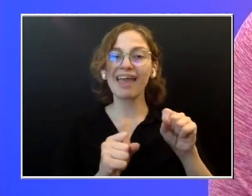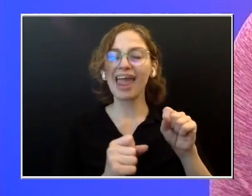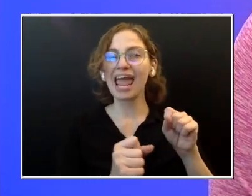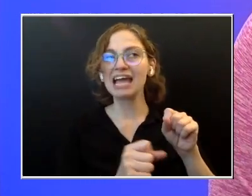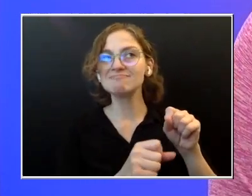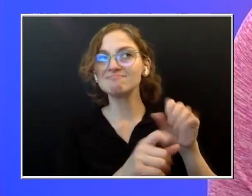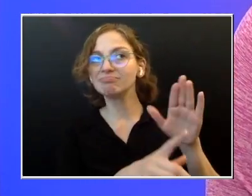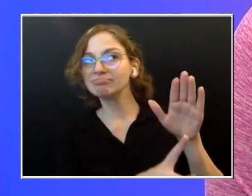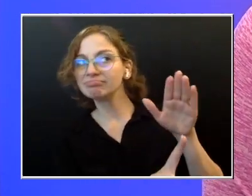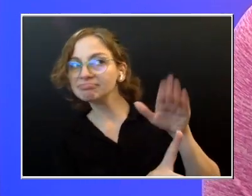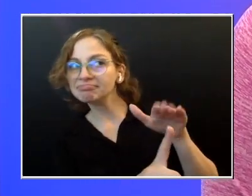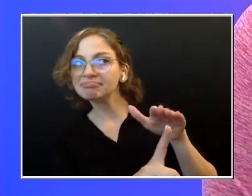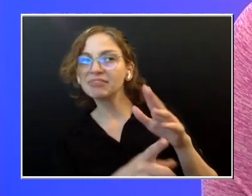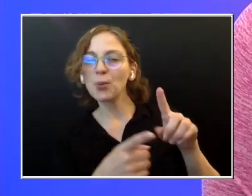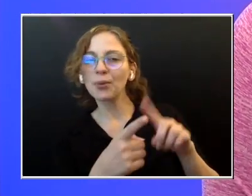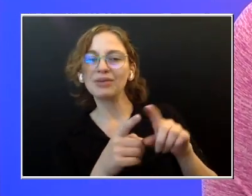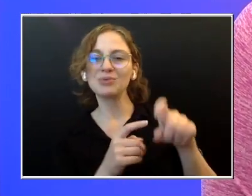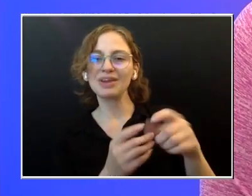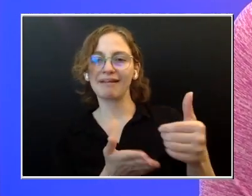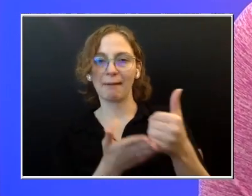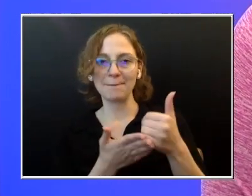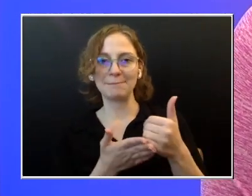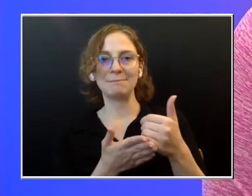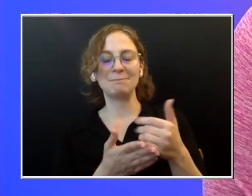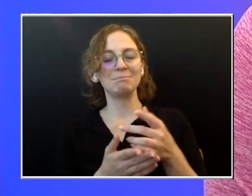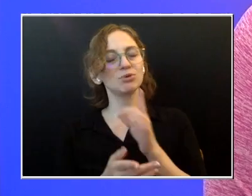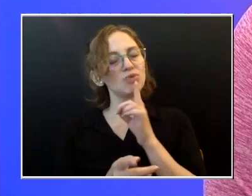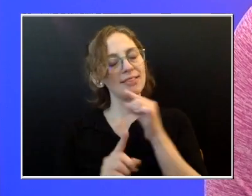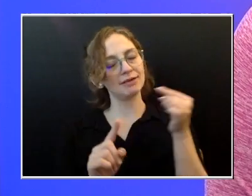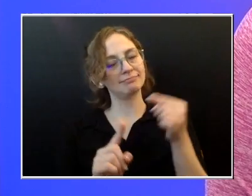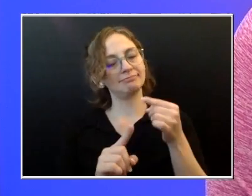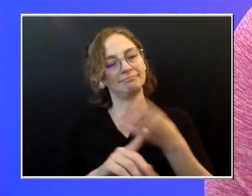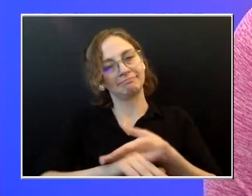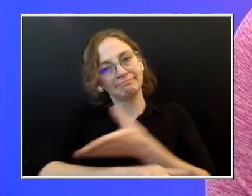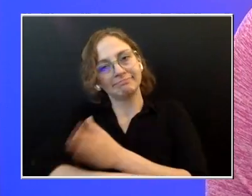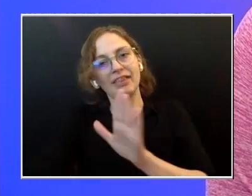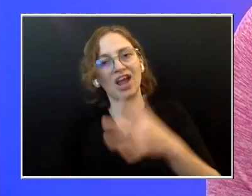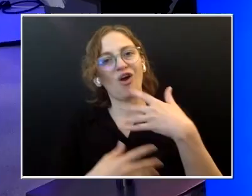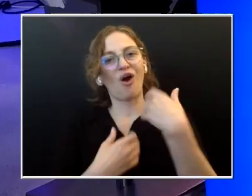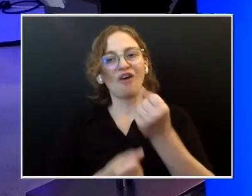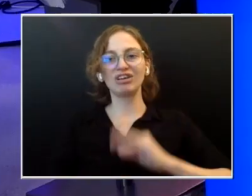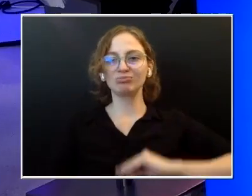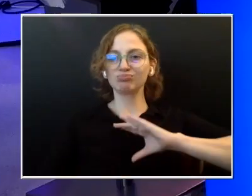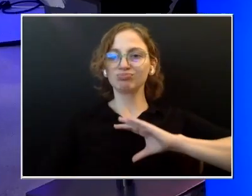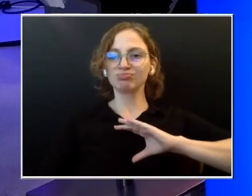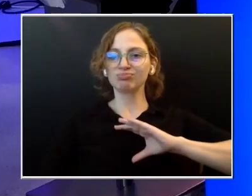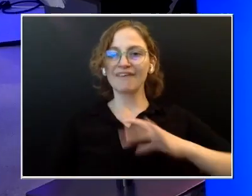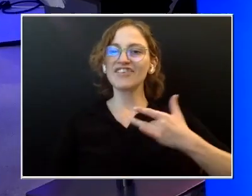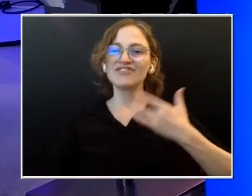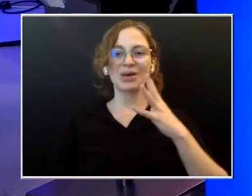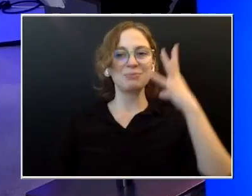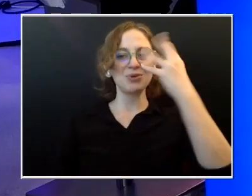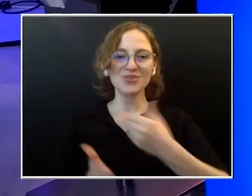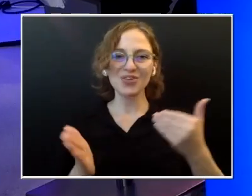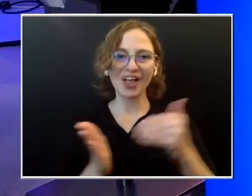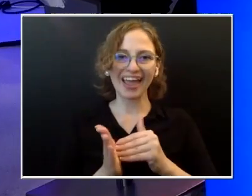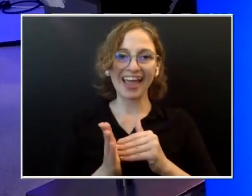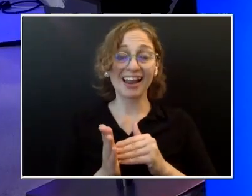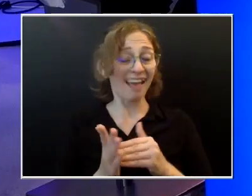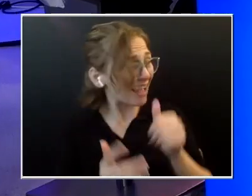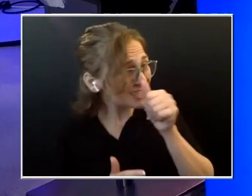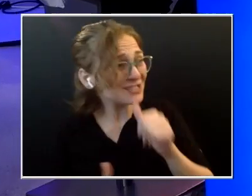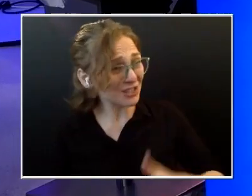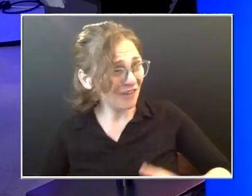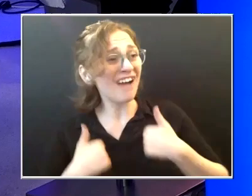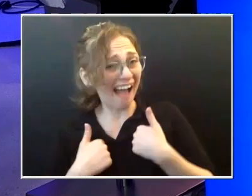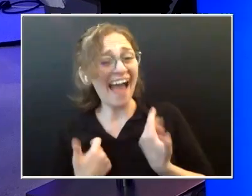their confidence so that they will feel beautiful again. And live and survive and keep living